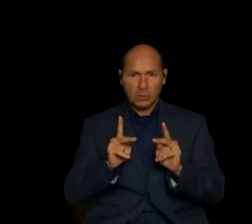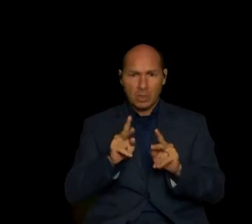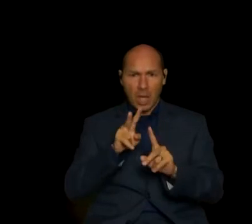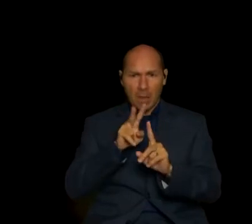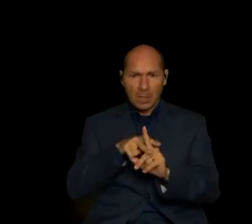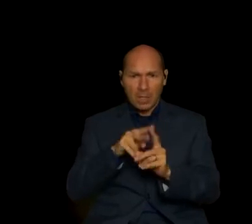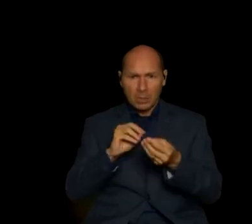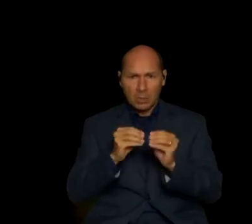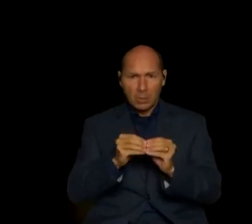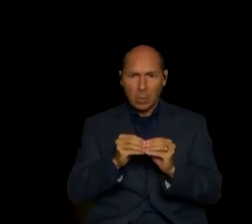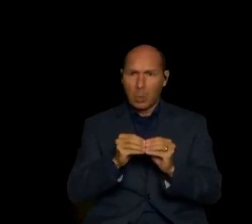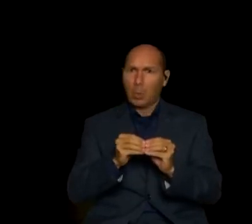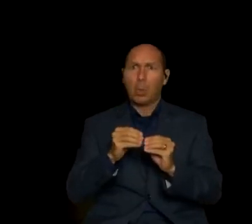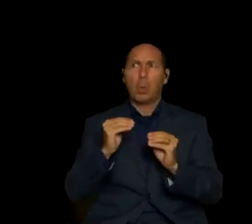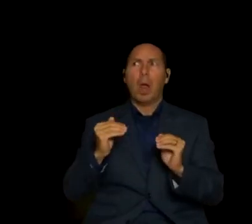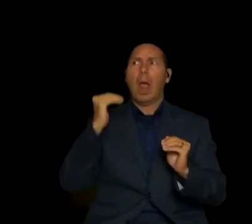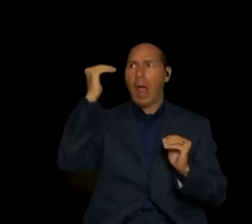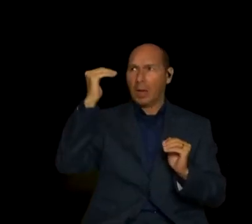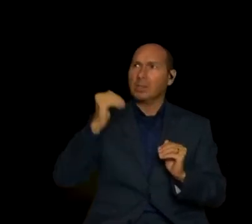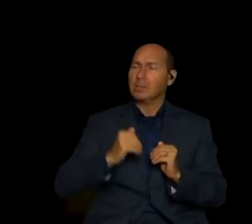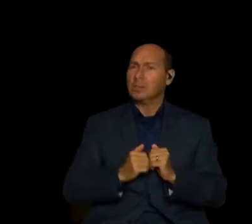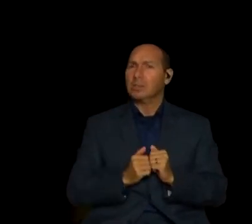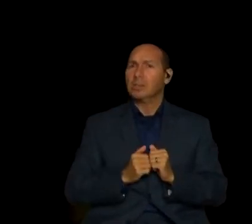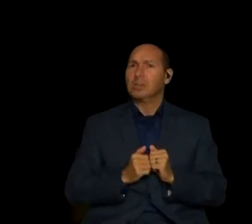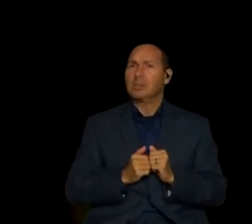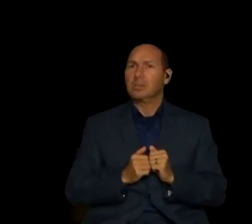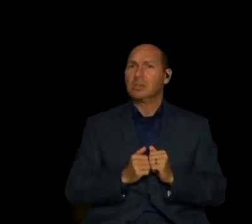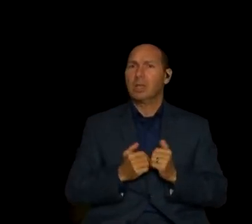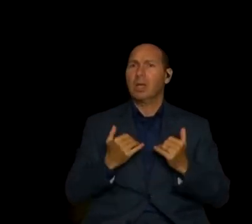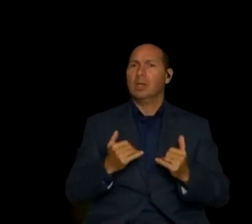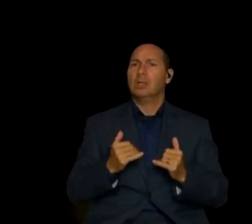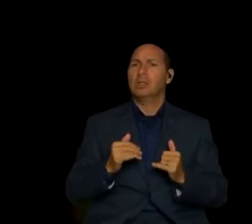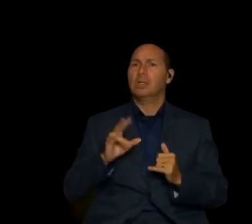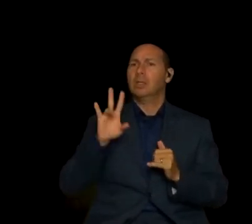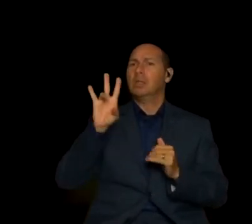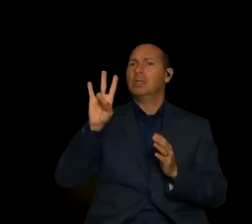and this is just hot off the presses. We are now at